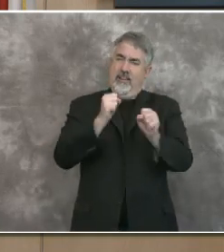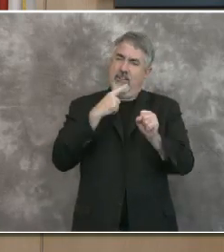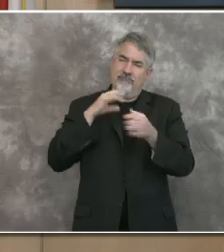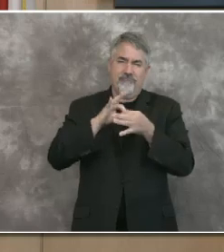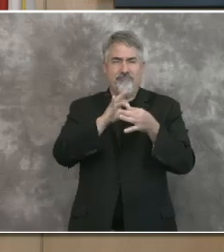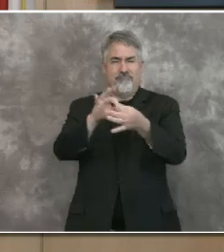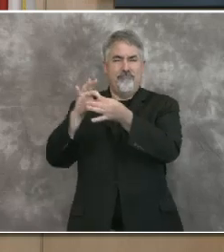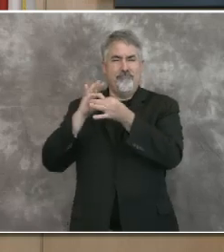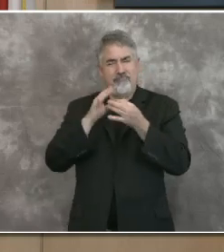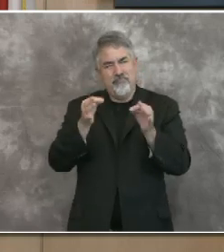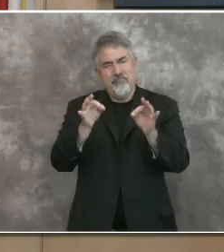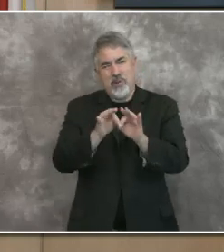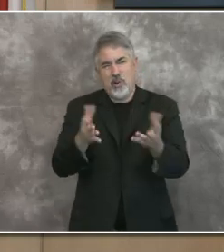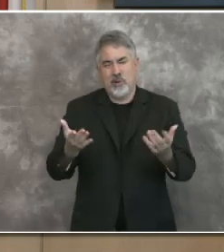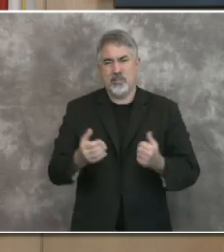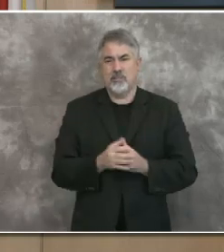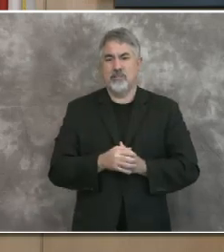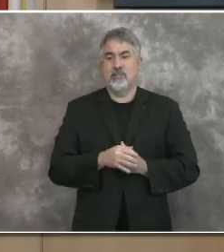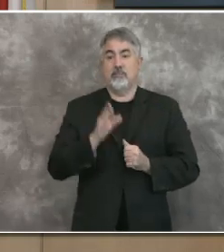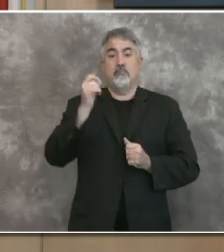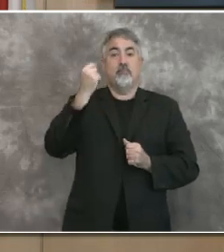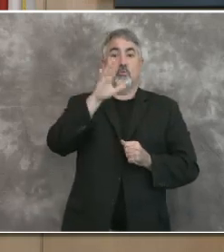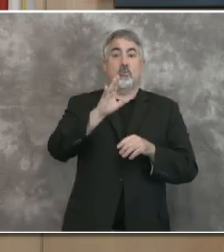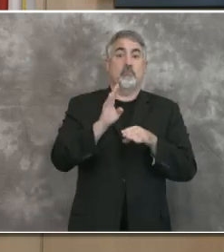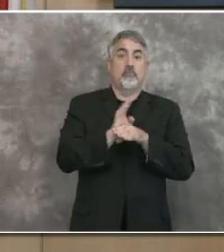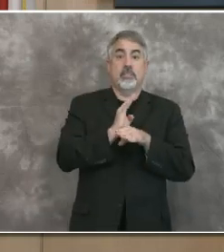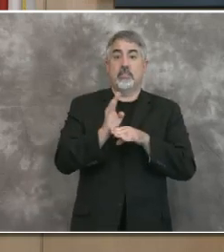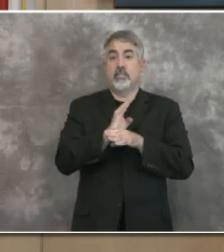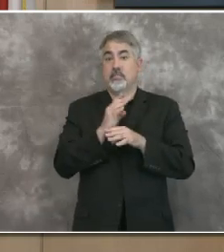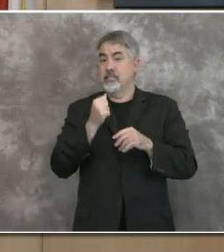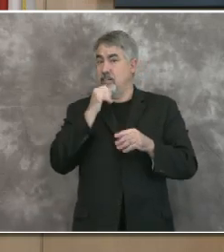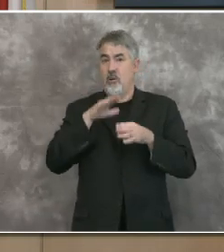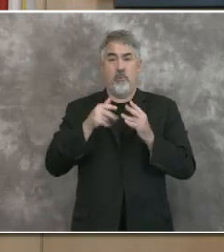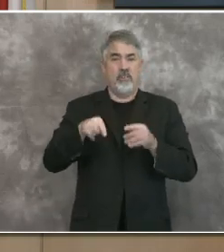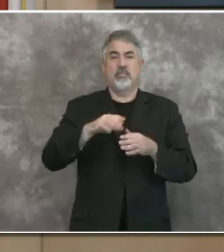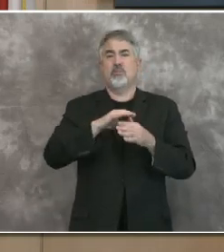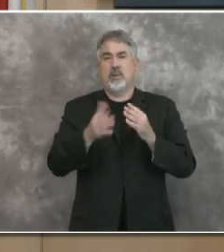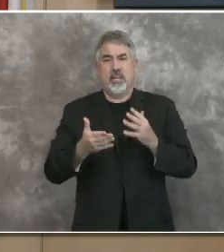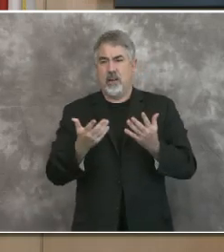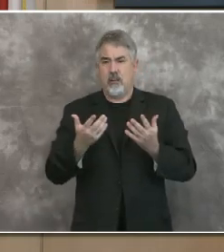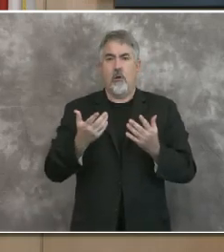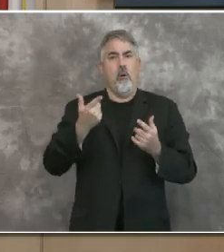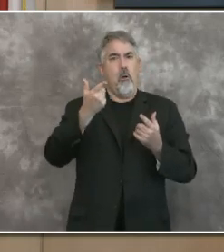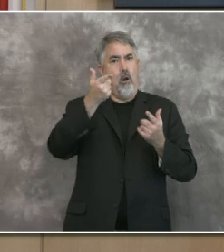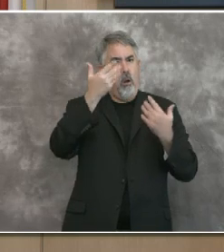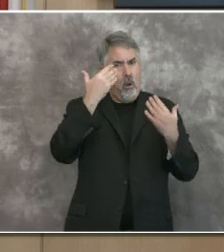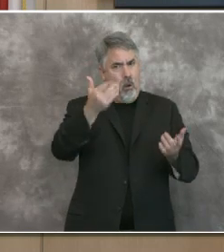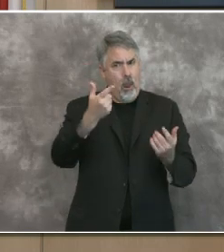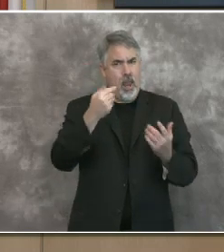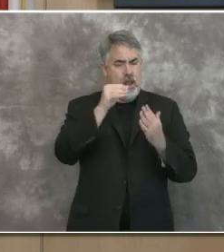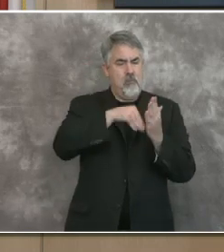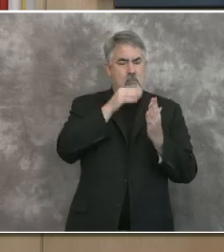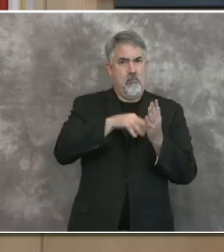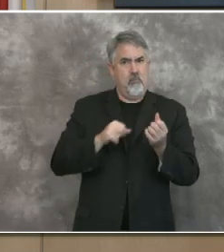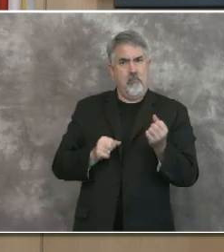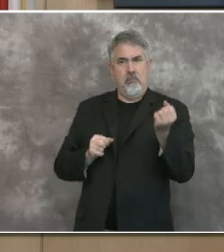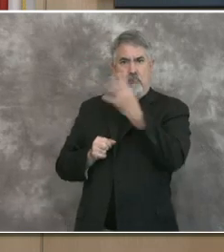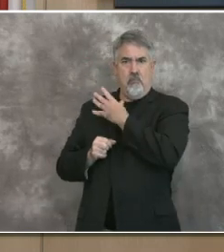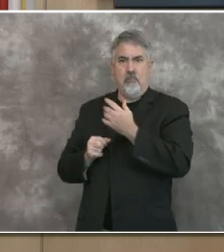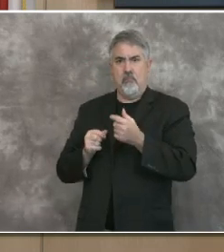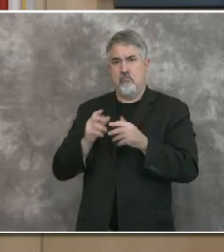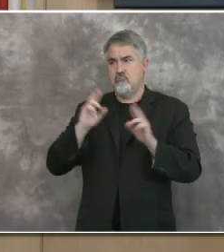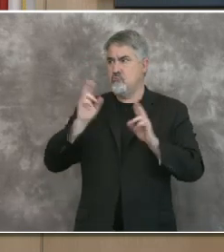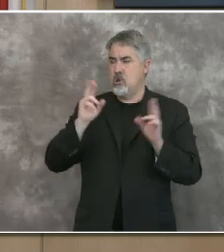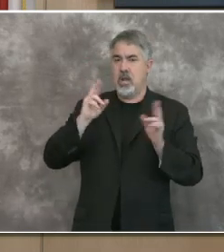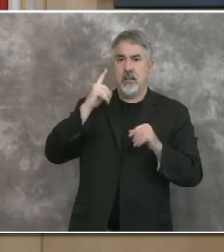business doesn't reopen this weekend, we would encourage you to fill out that form so that you are ready. Businesses won't need to submit their